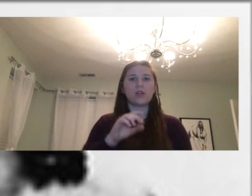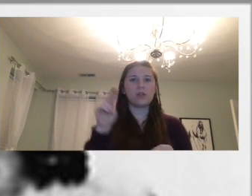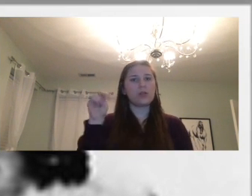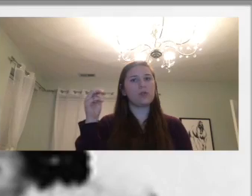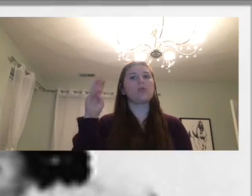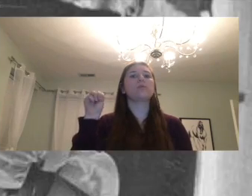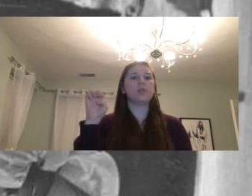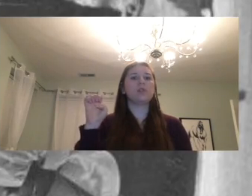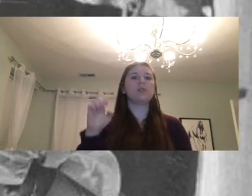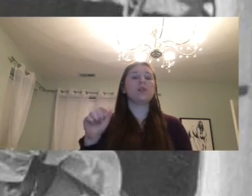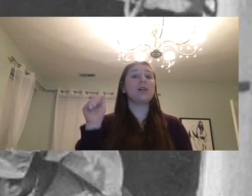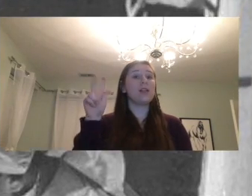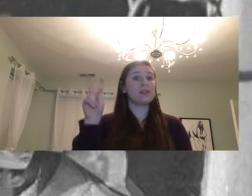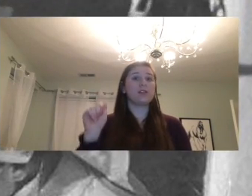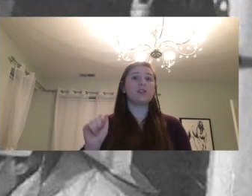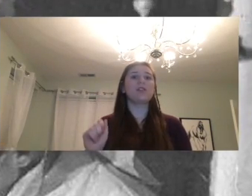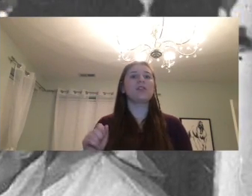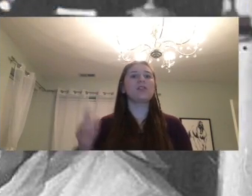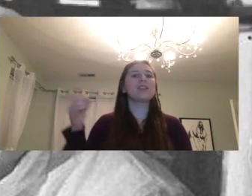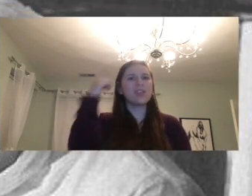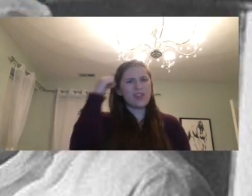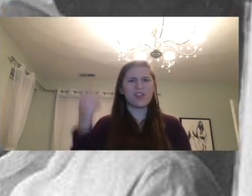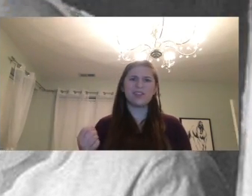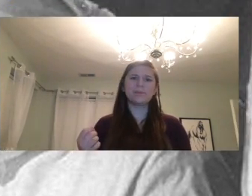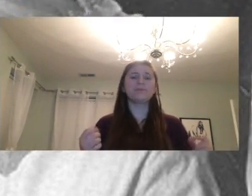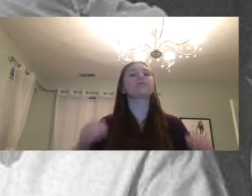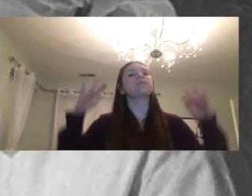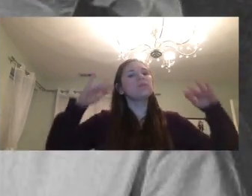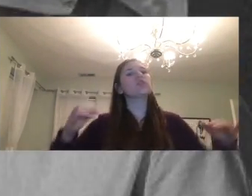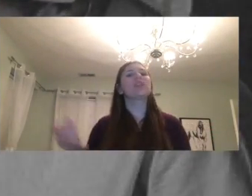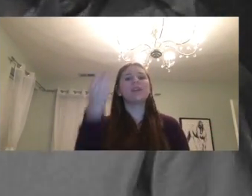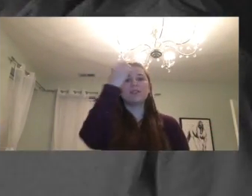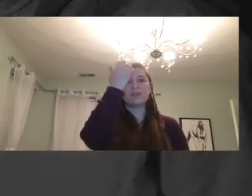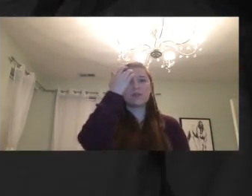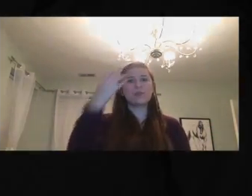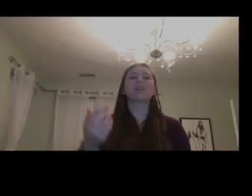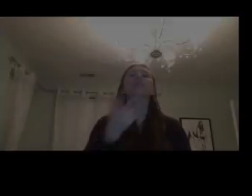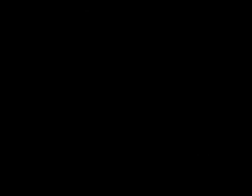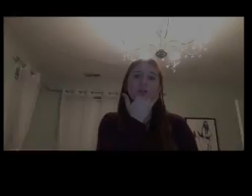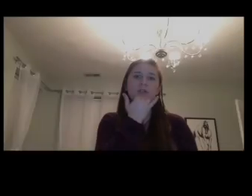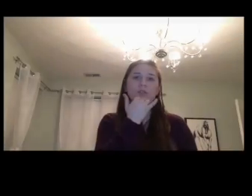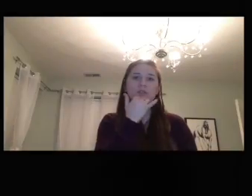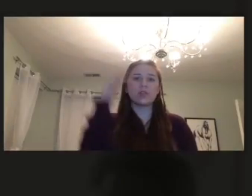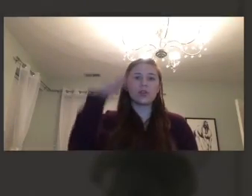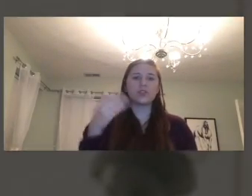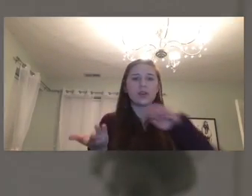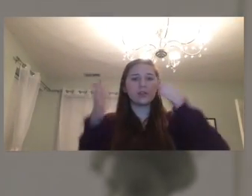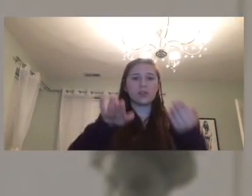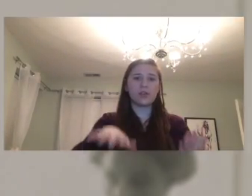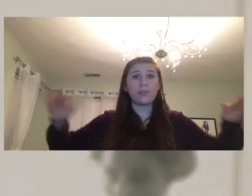Alaska. Their child was sick with what appeared to be tonsillitis. The little girl would not live to see the new